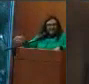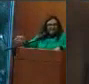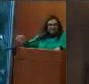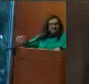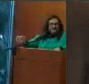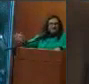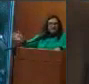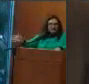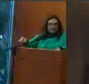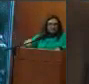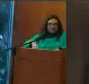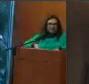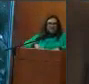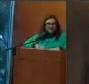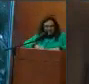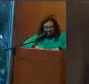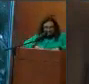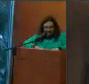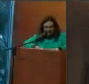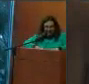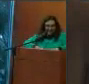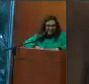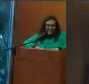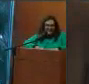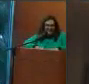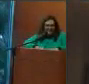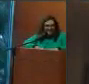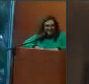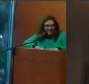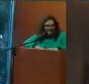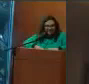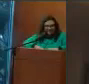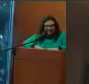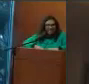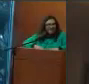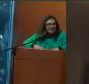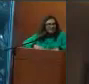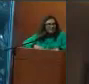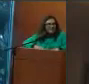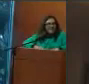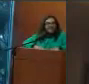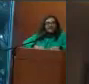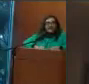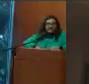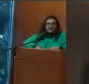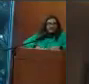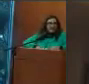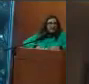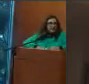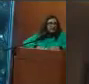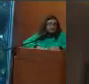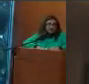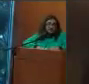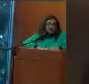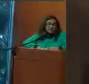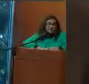you go to Bash's, the local store here, and I say you should, you could get nice ice cream and popcorn there. They have Native writing